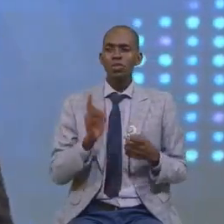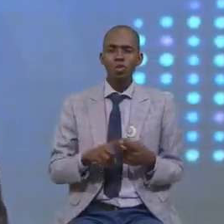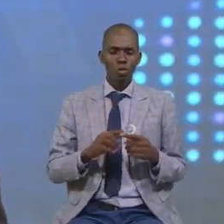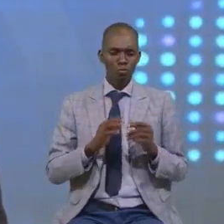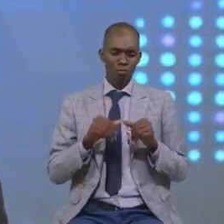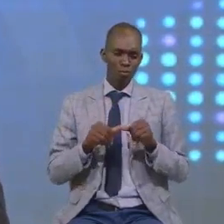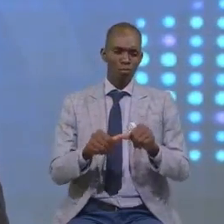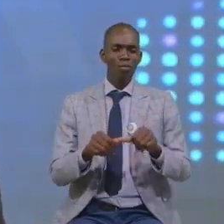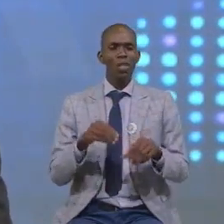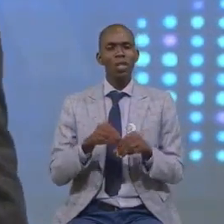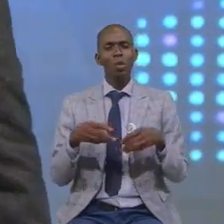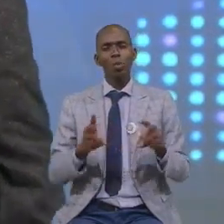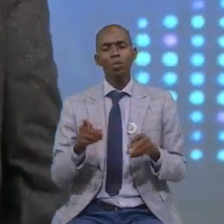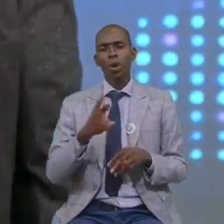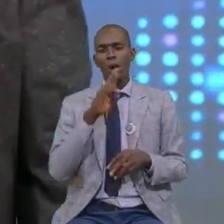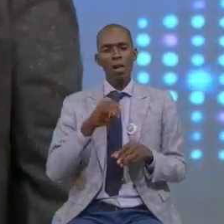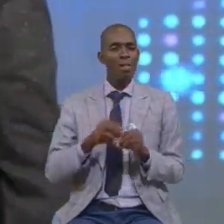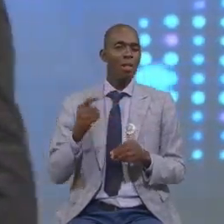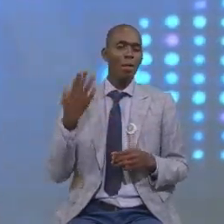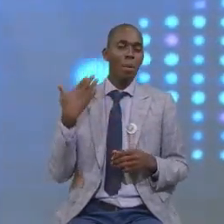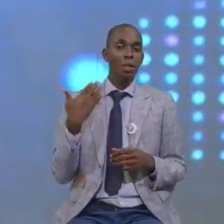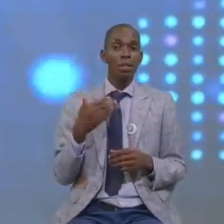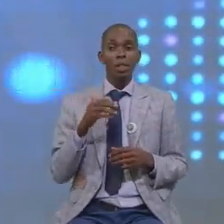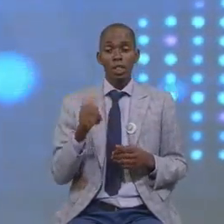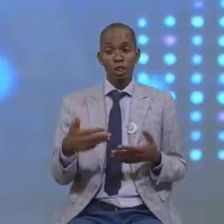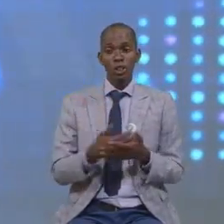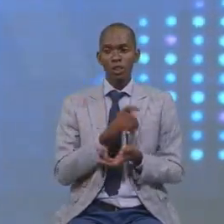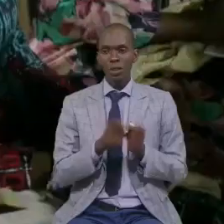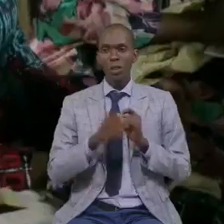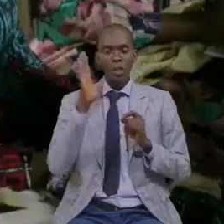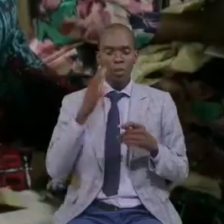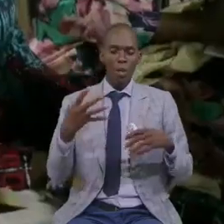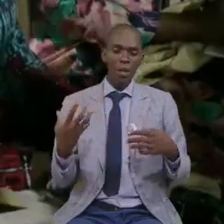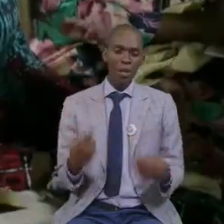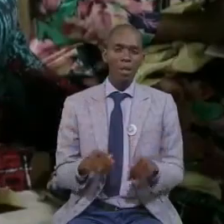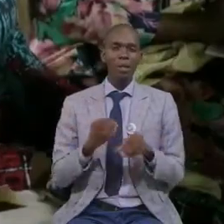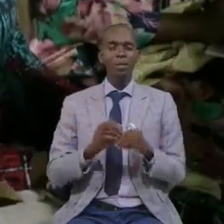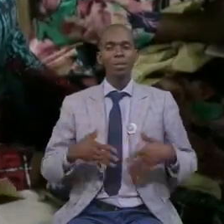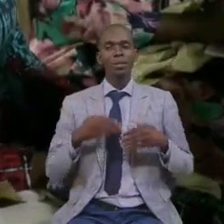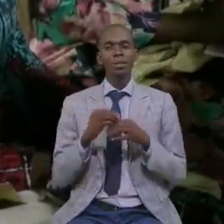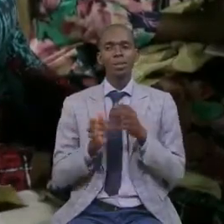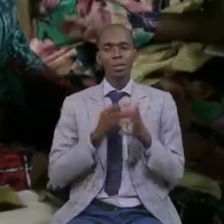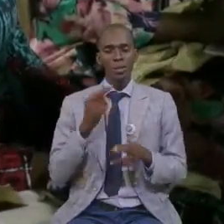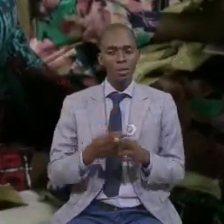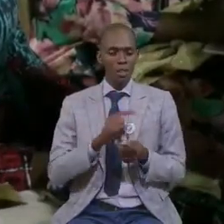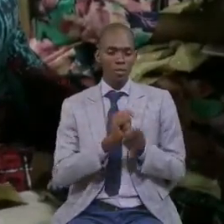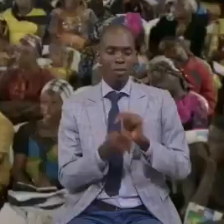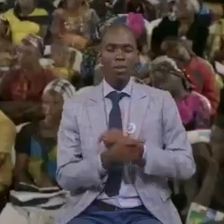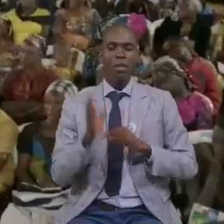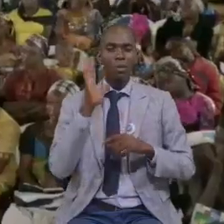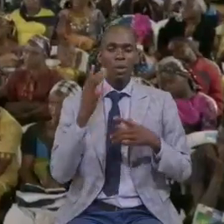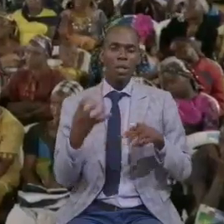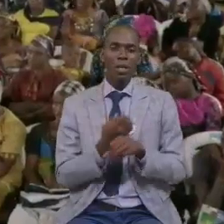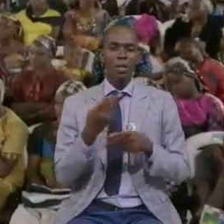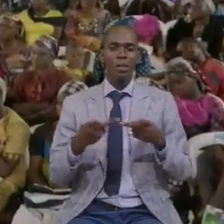you were in the past. A new change will come in your life. Transformation will come in your life.